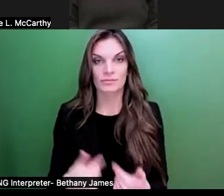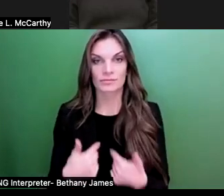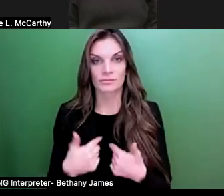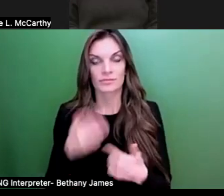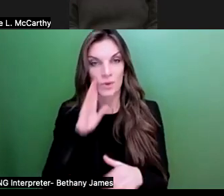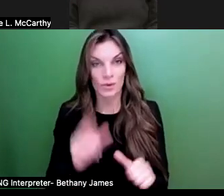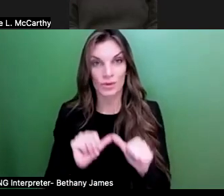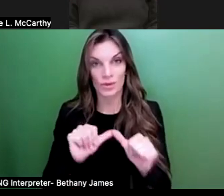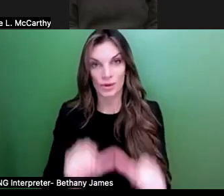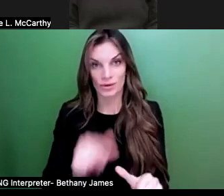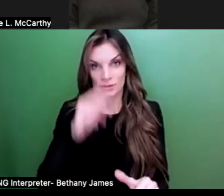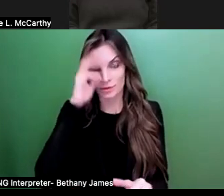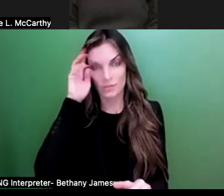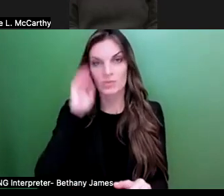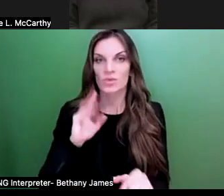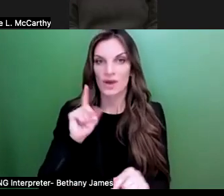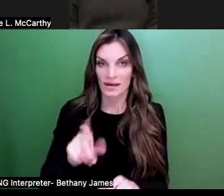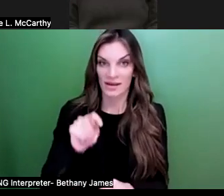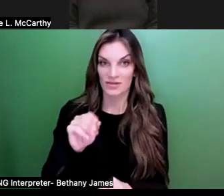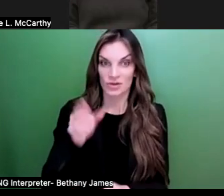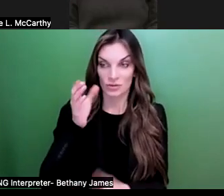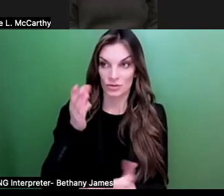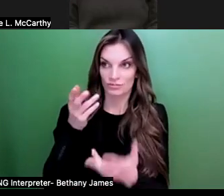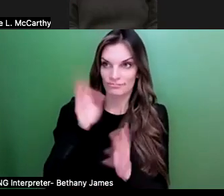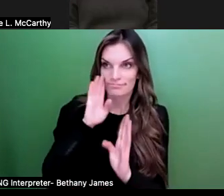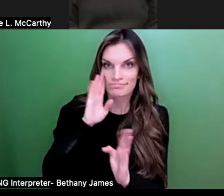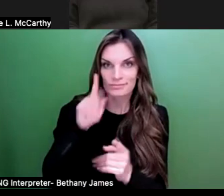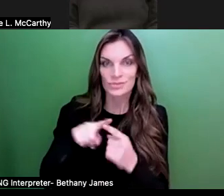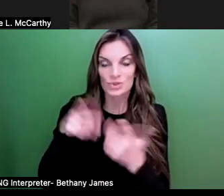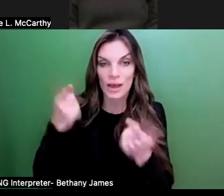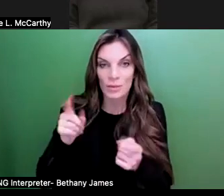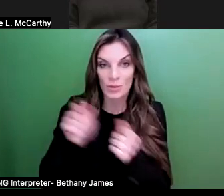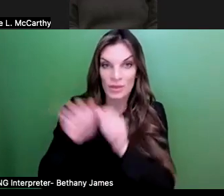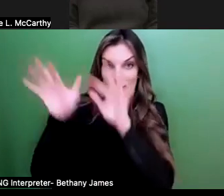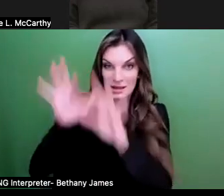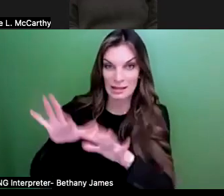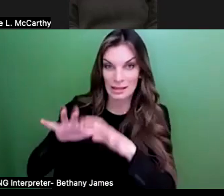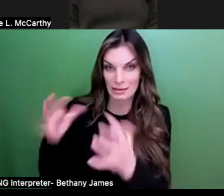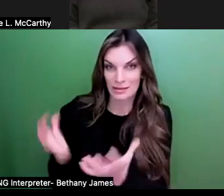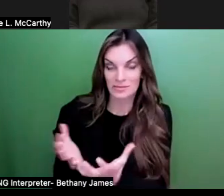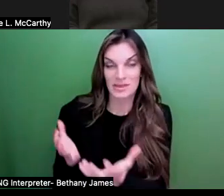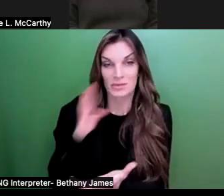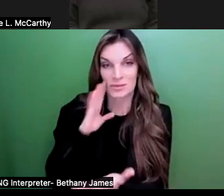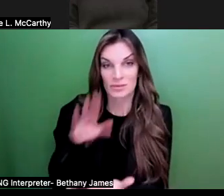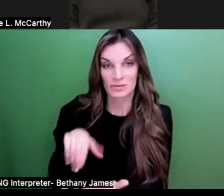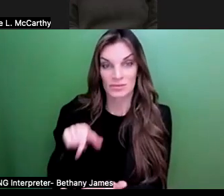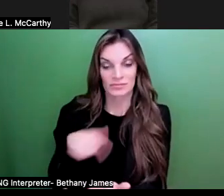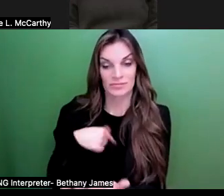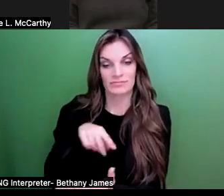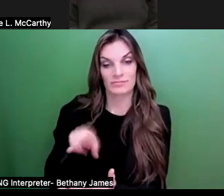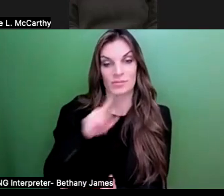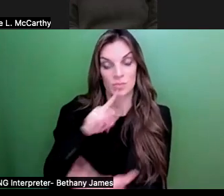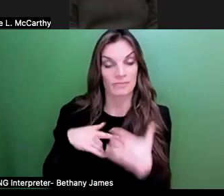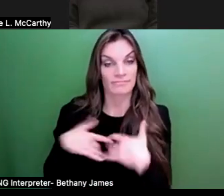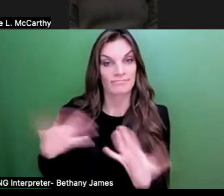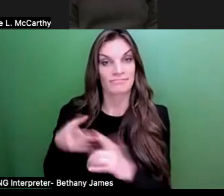we have to listen to what's going on with the climate. We have to take the time to look at it. I mean, what I was excited about was